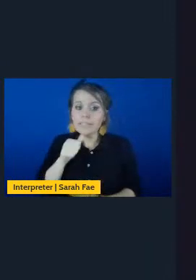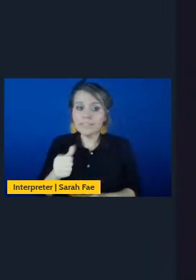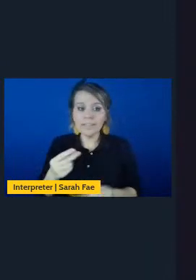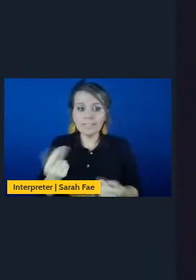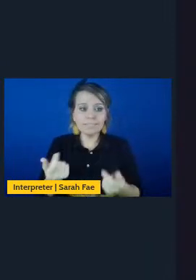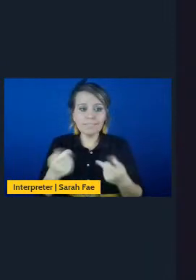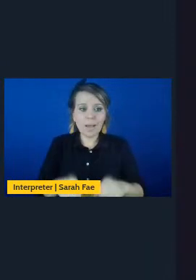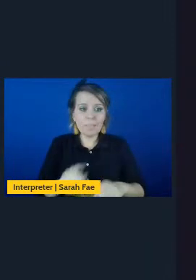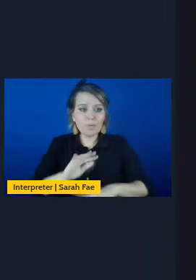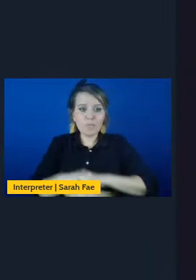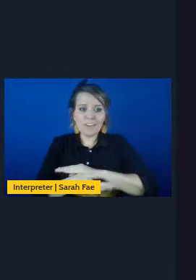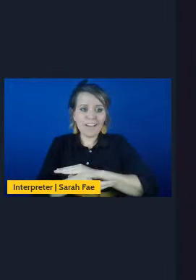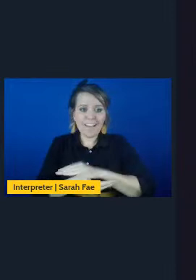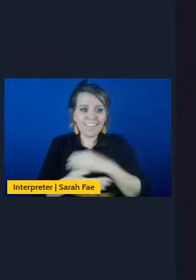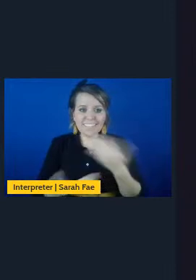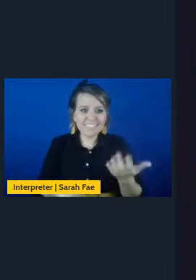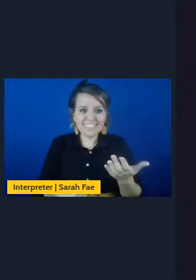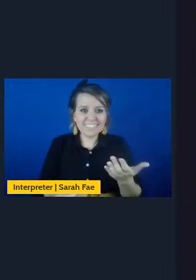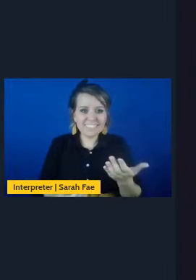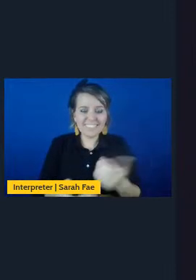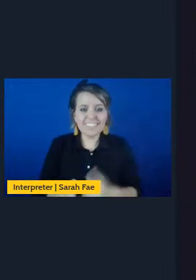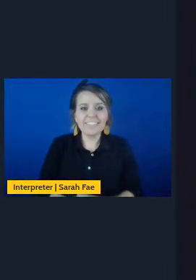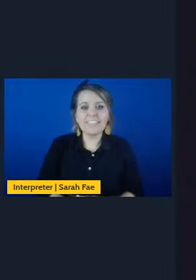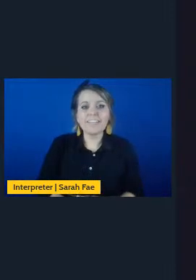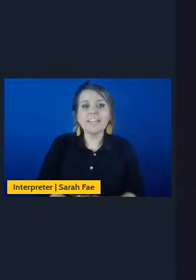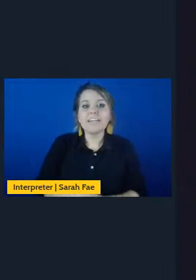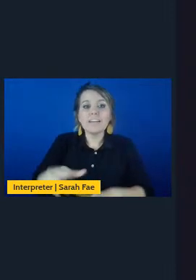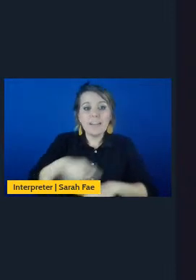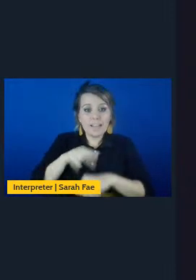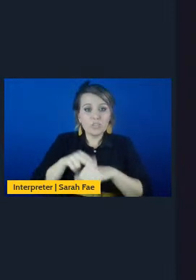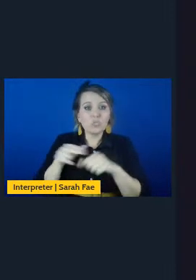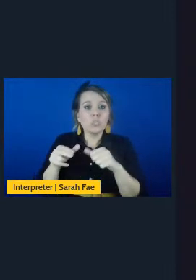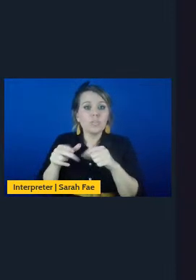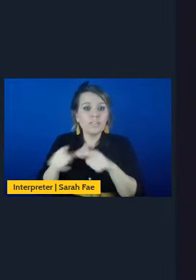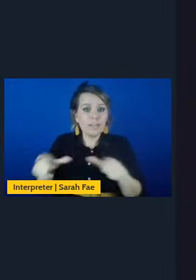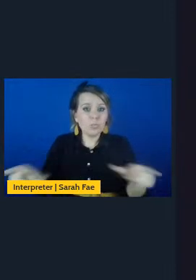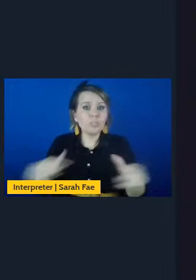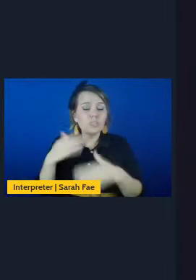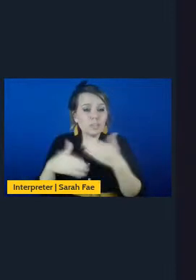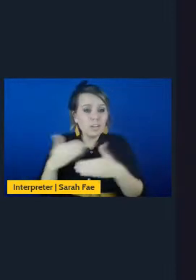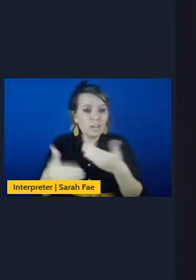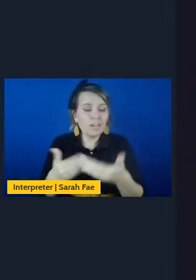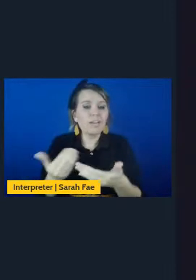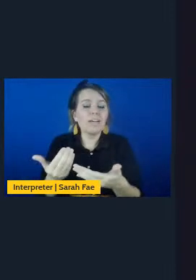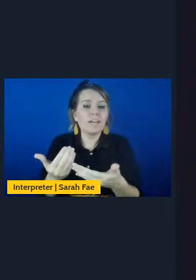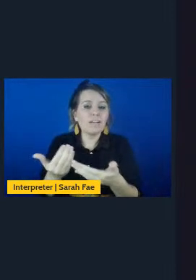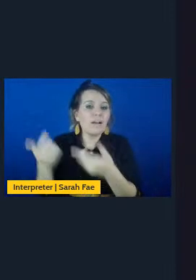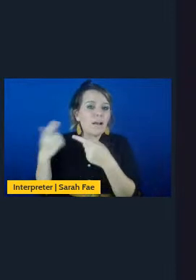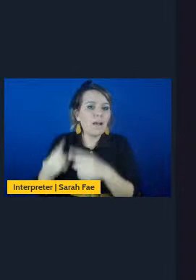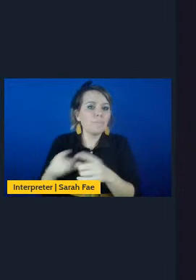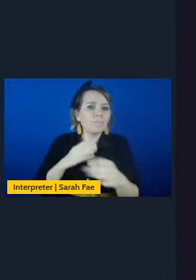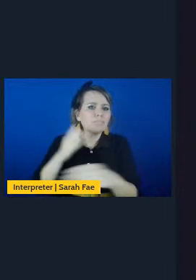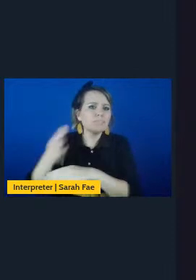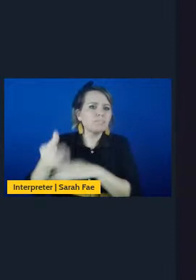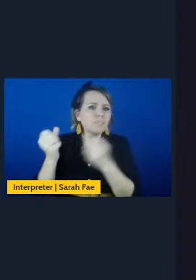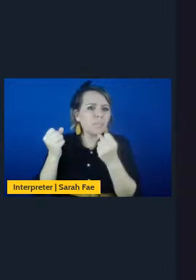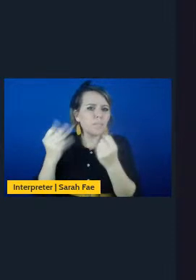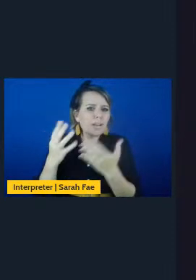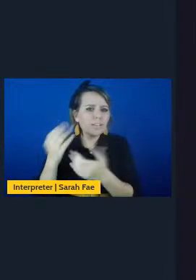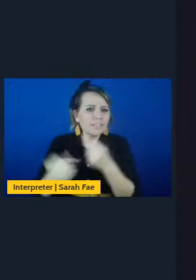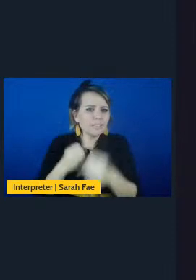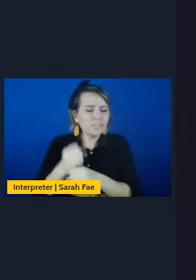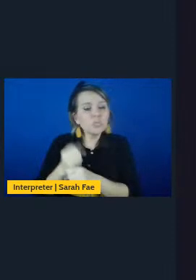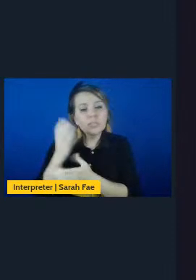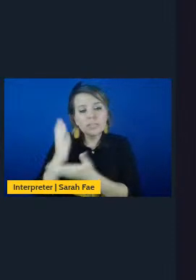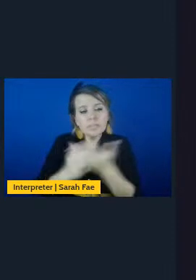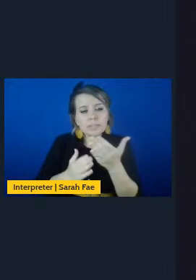Natural language processing has been around for many years, but it experienced kind of a renaissance with word-to-vec. Some also call it shallow